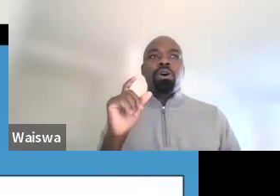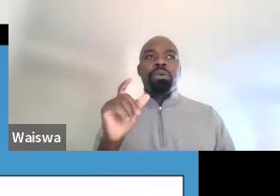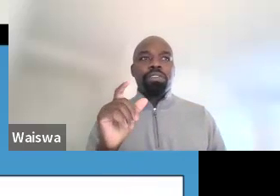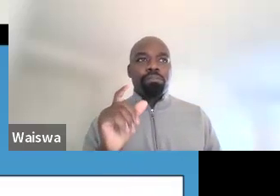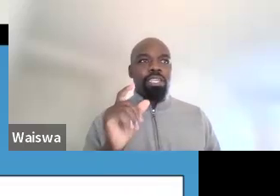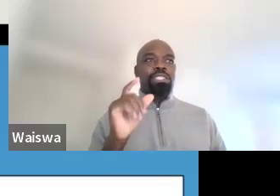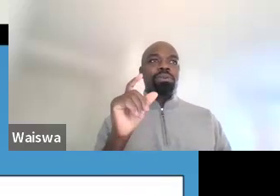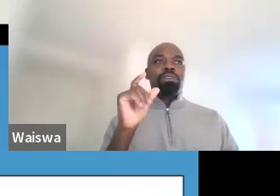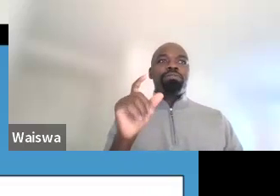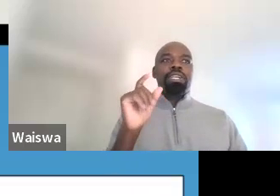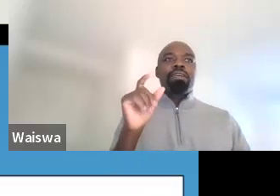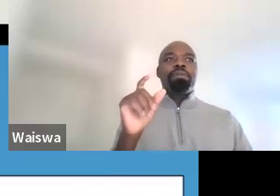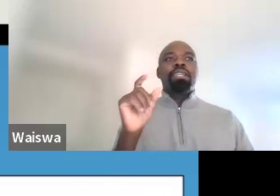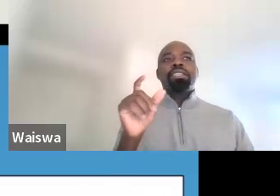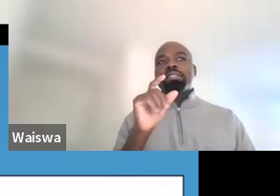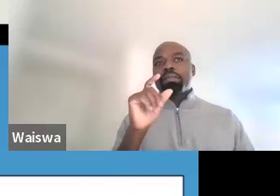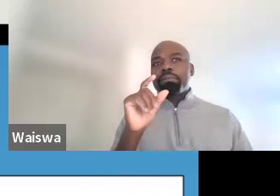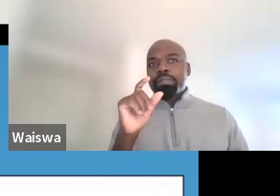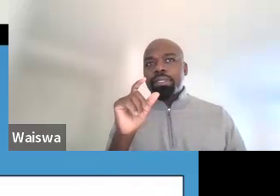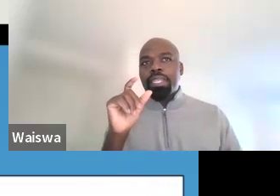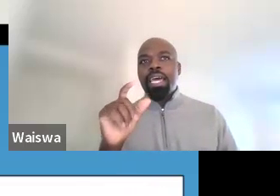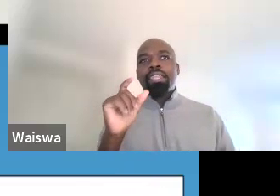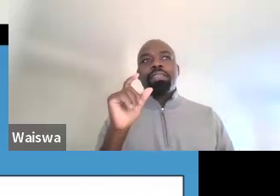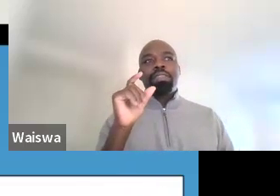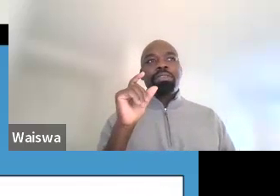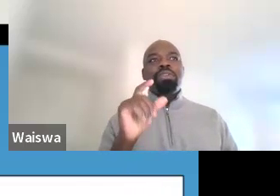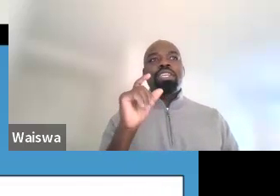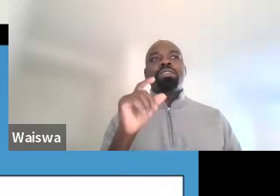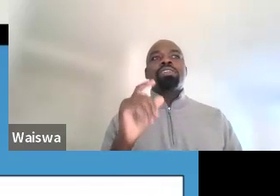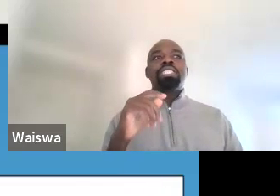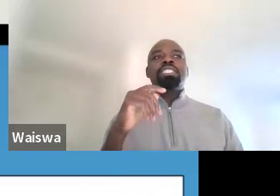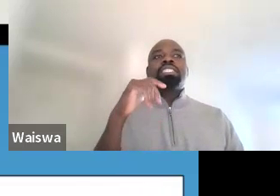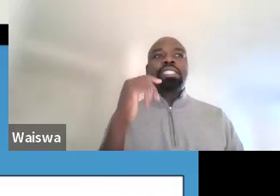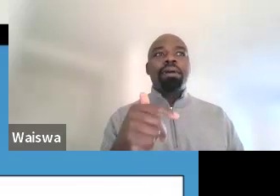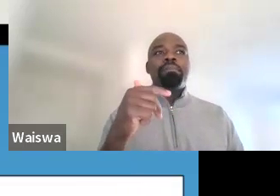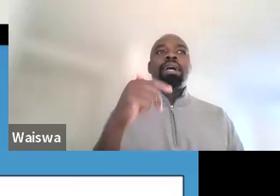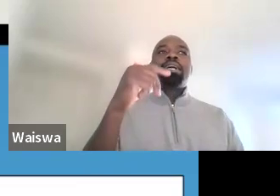sure, always make sure, don't forget about this, that you need to